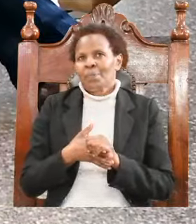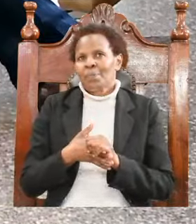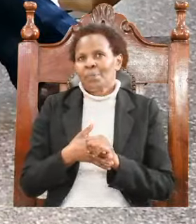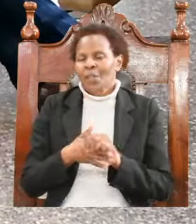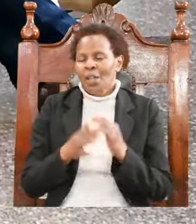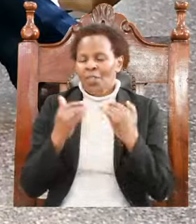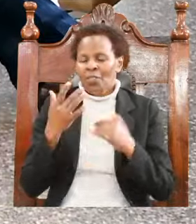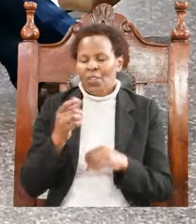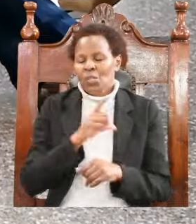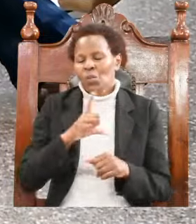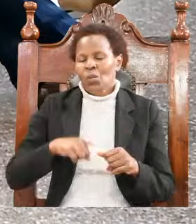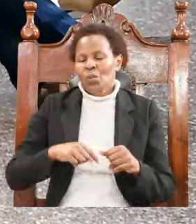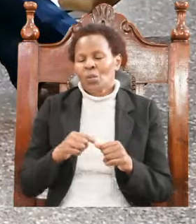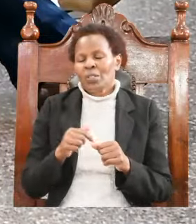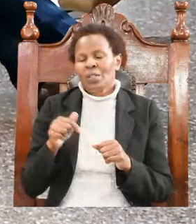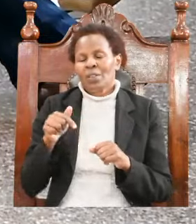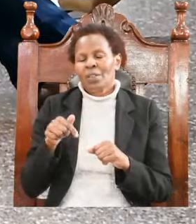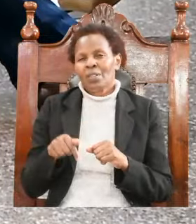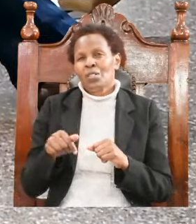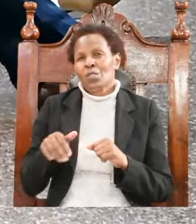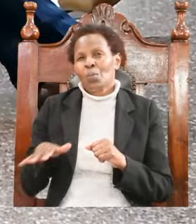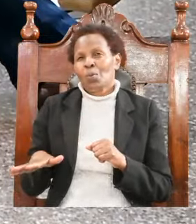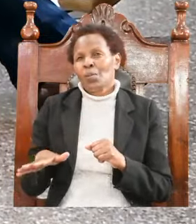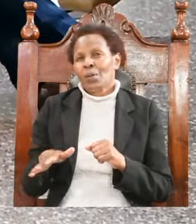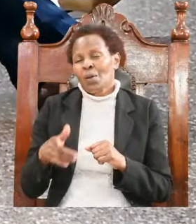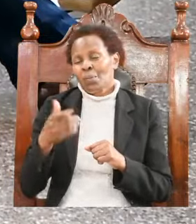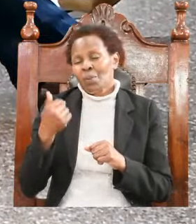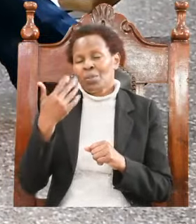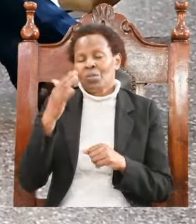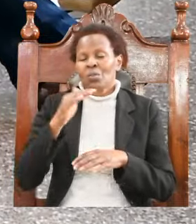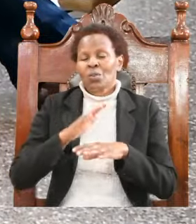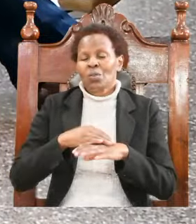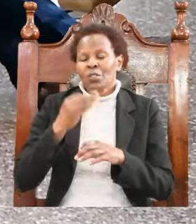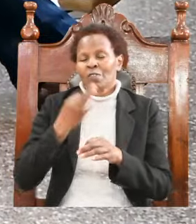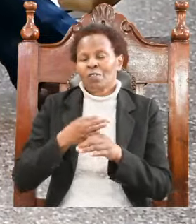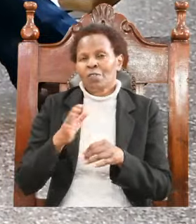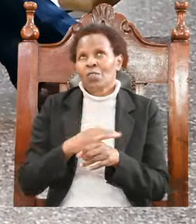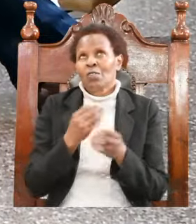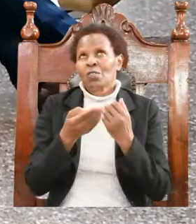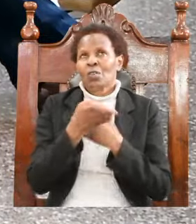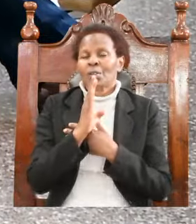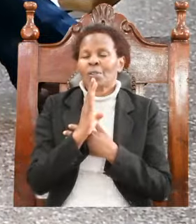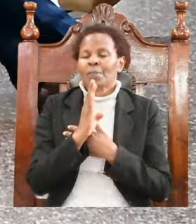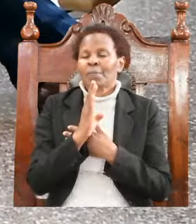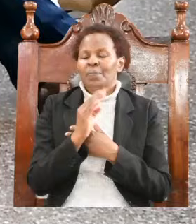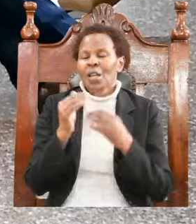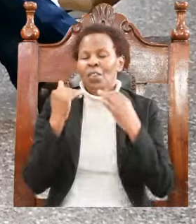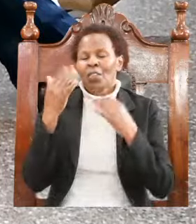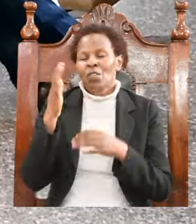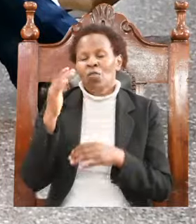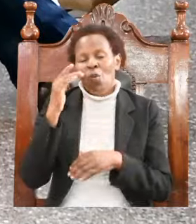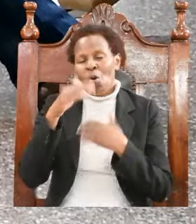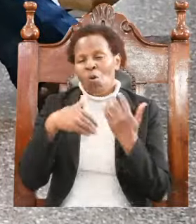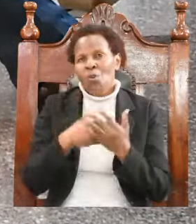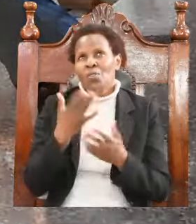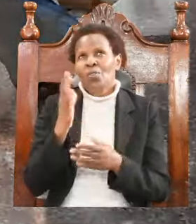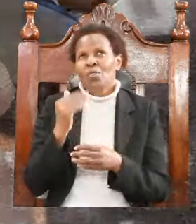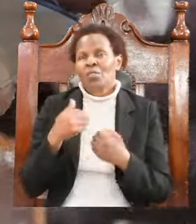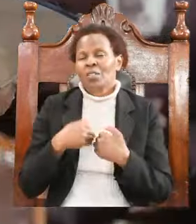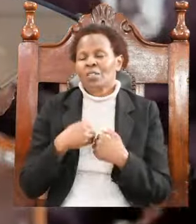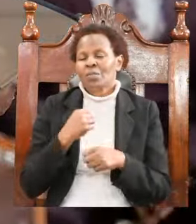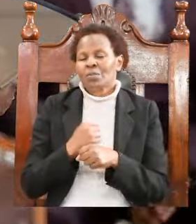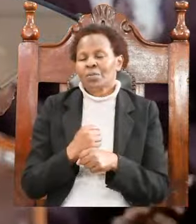We thank you, our God, this morning because you are good and faithful. Thank you for all that you have done to